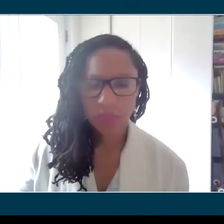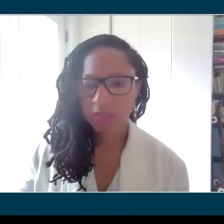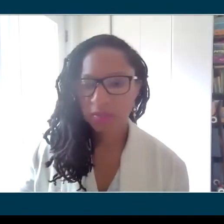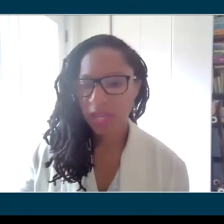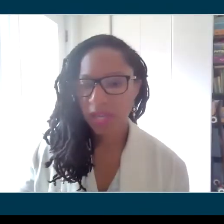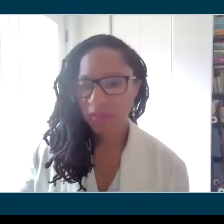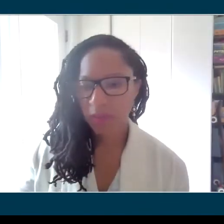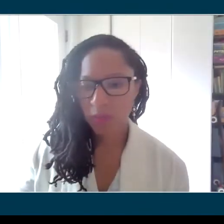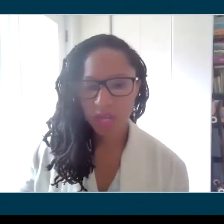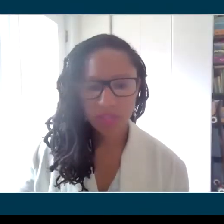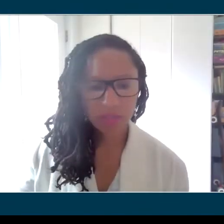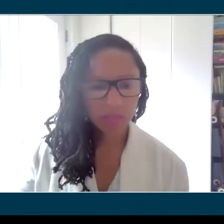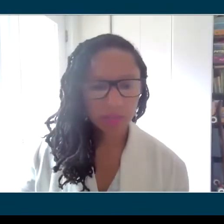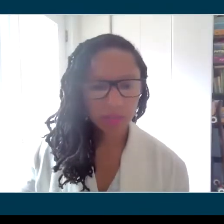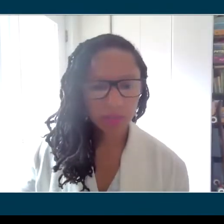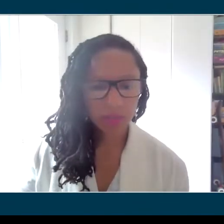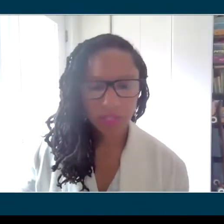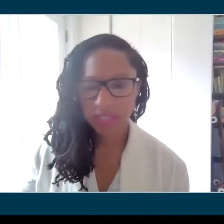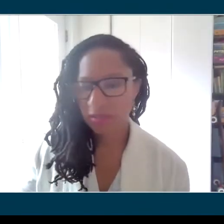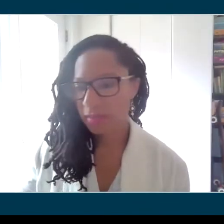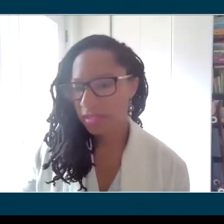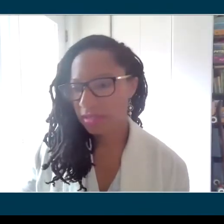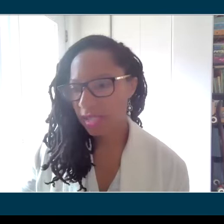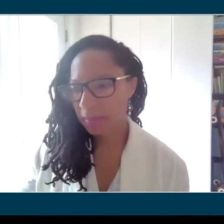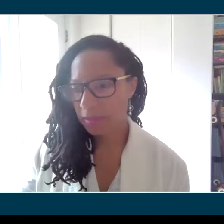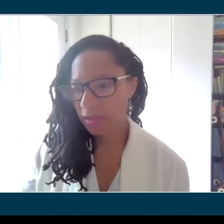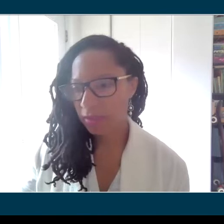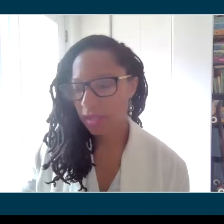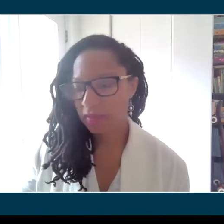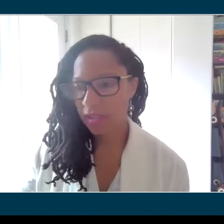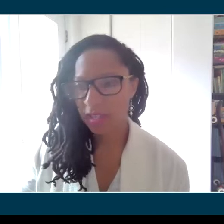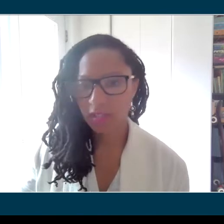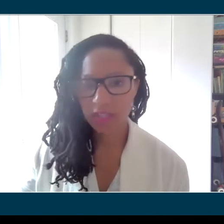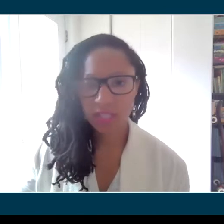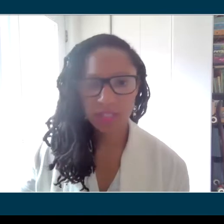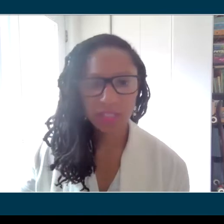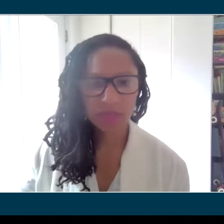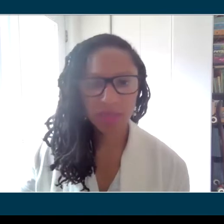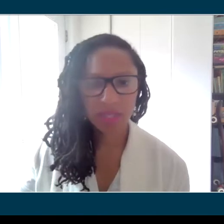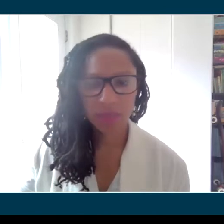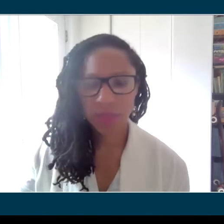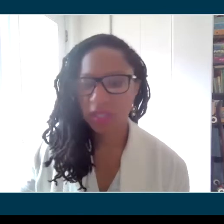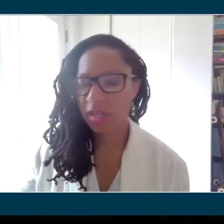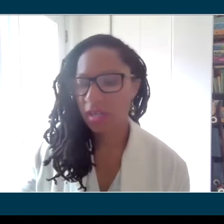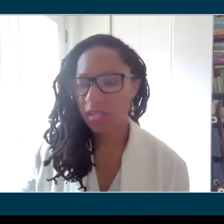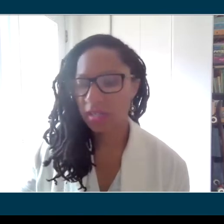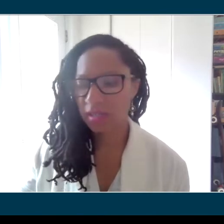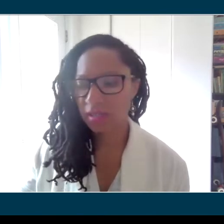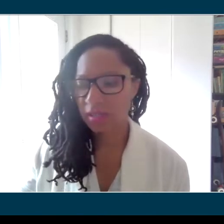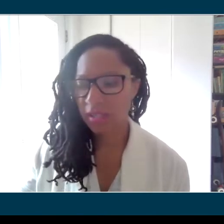Welcome, welcome everyone to this month's episode of Unlearning. This month we